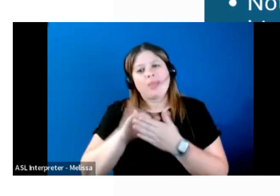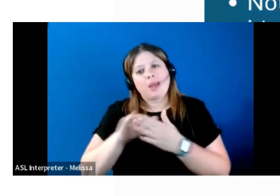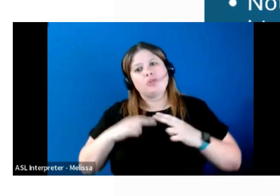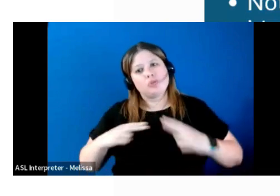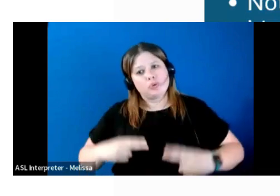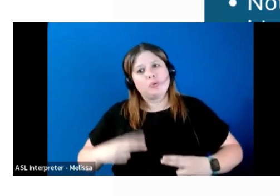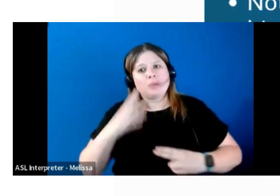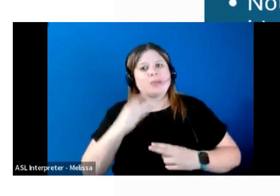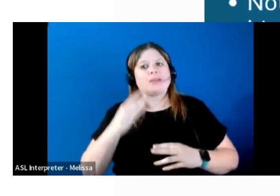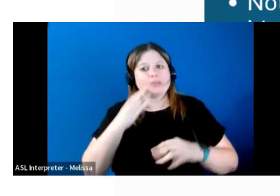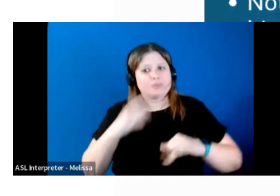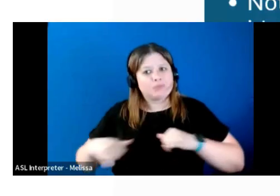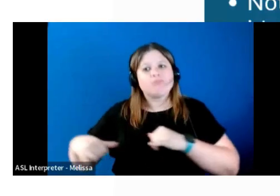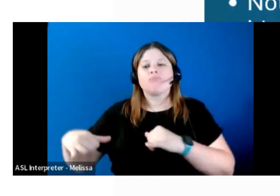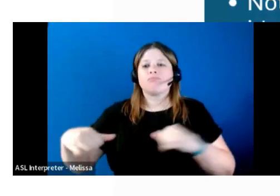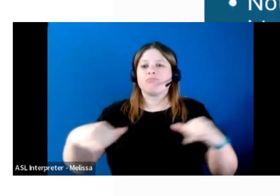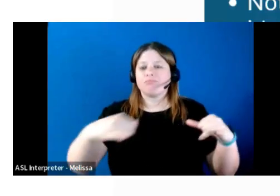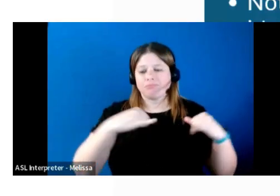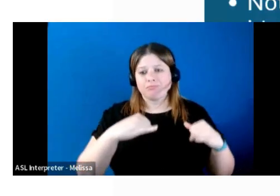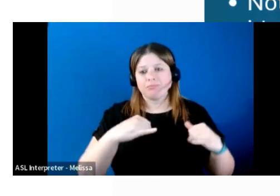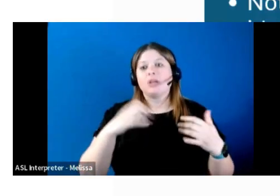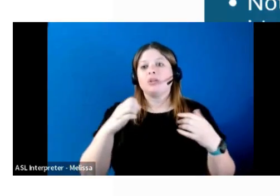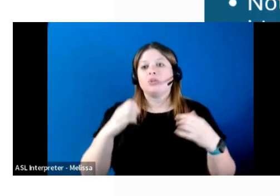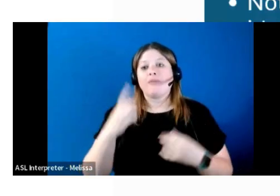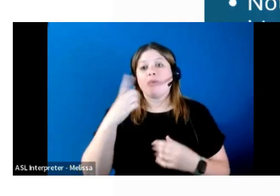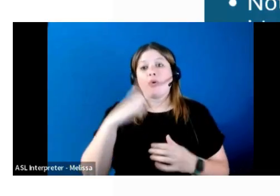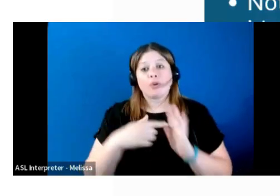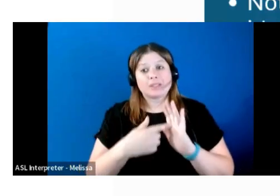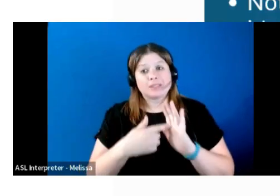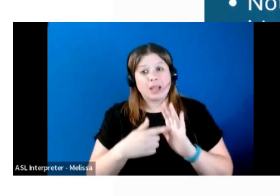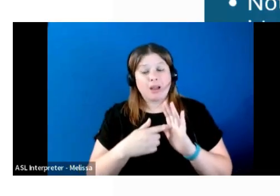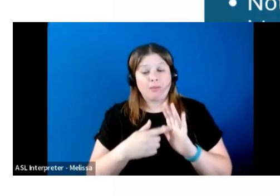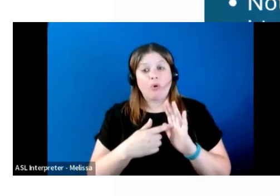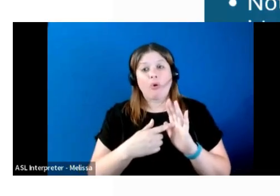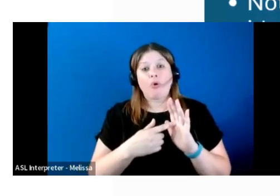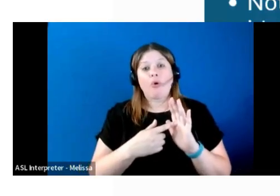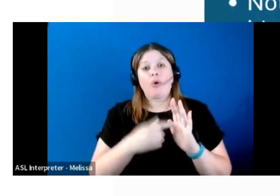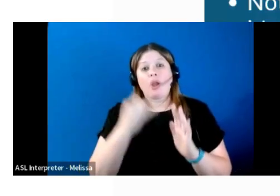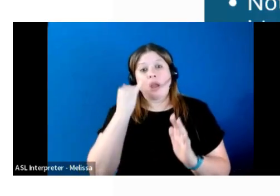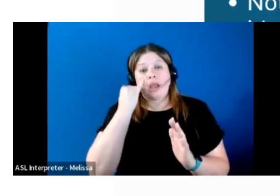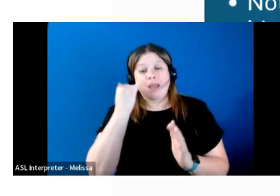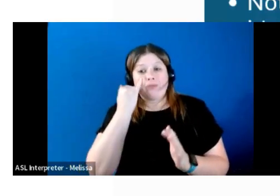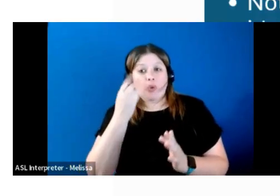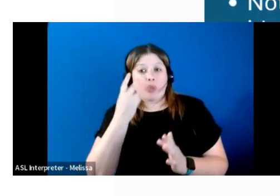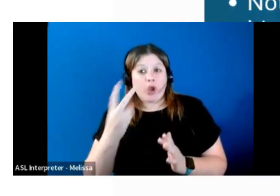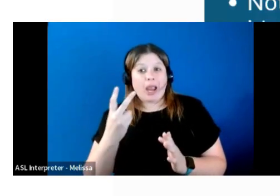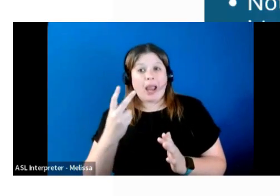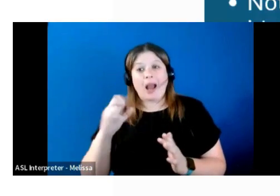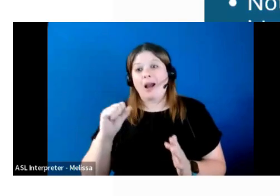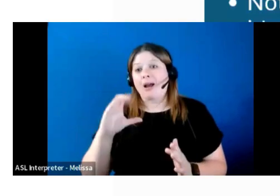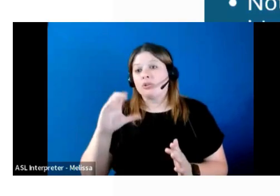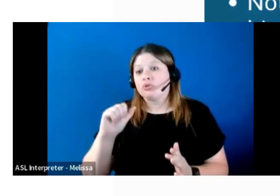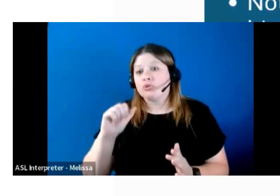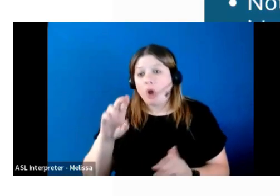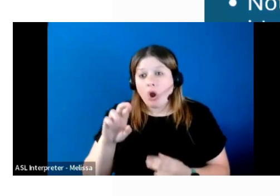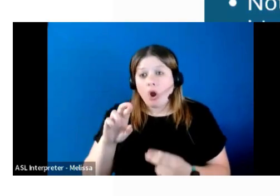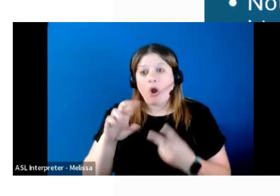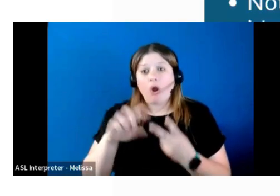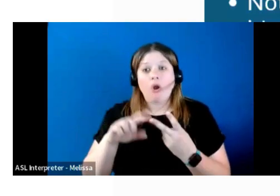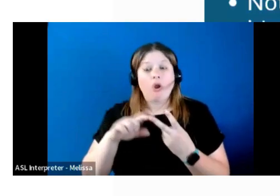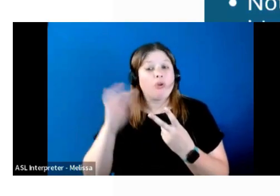experience. So, as an example, imagine looking at a scar, hair loss, or a weight change